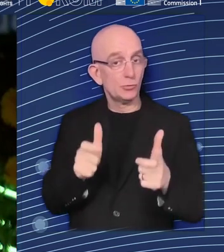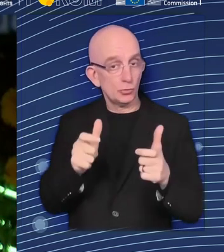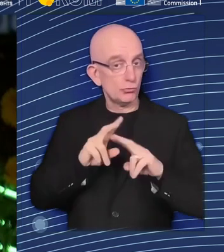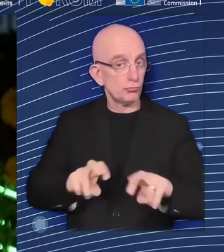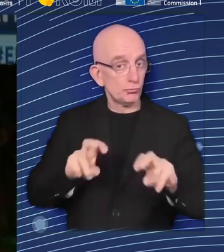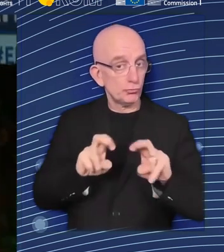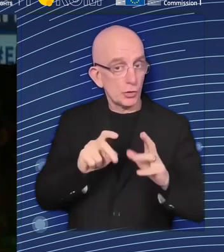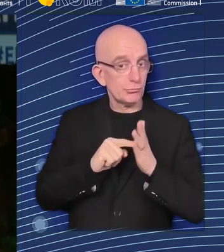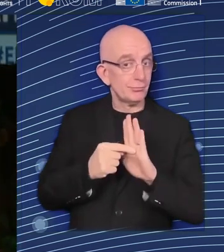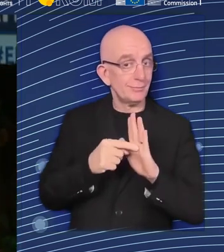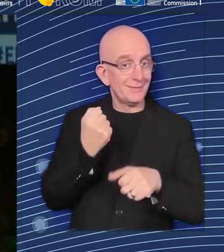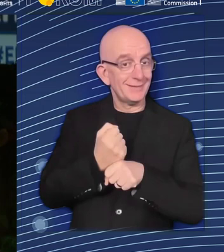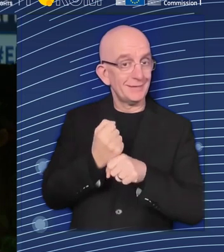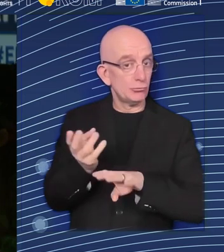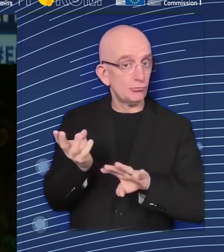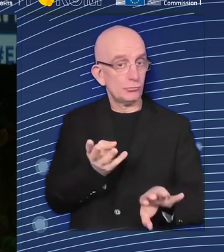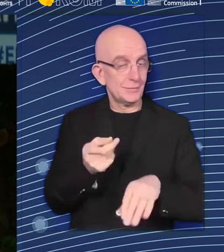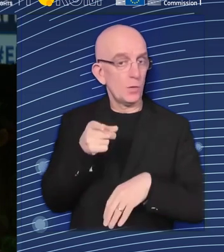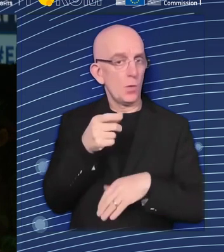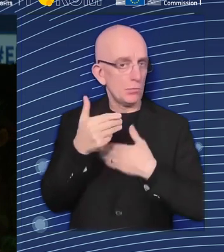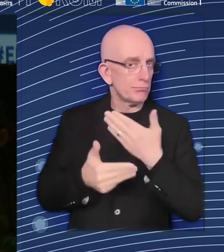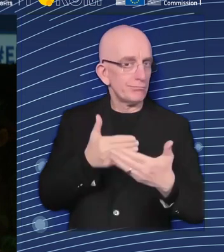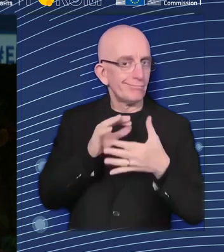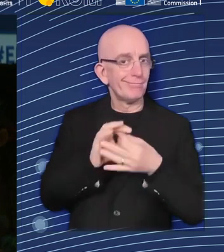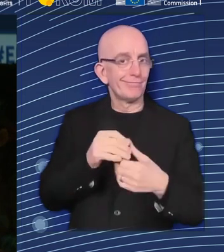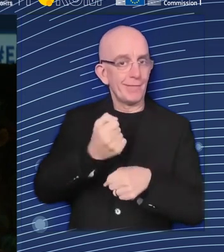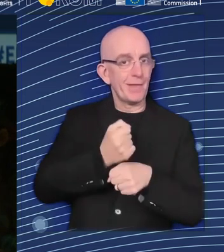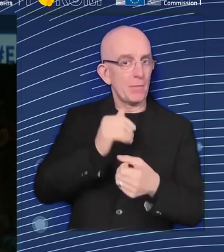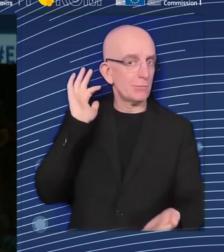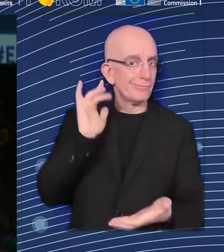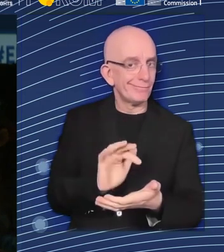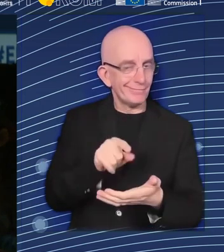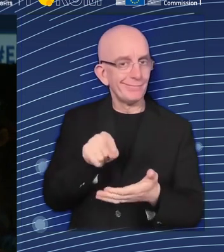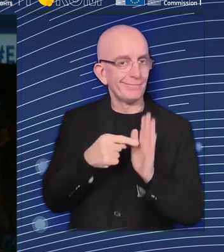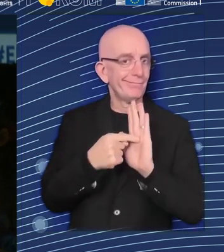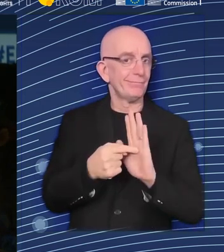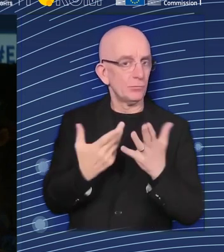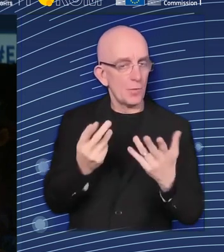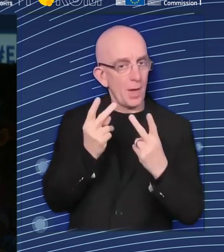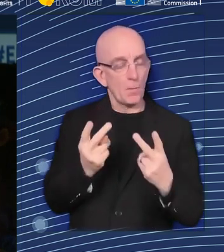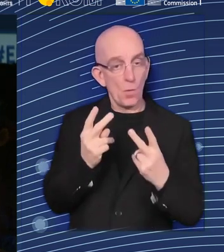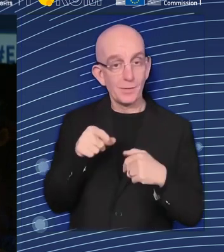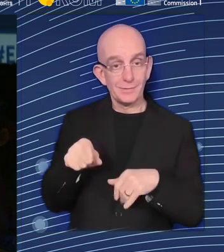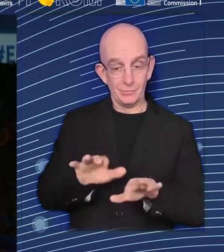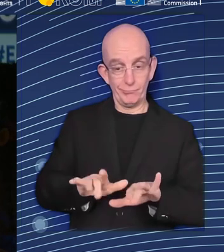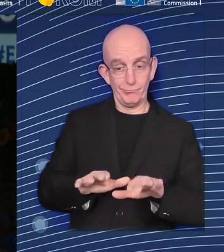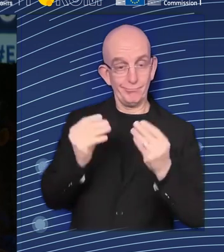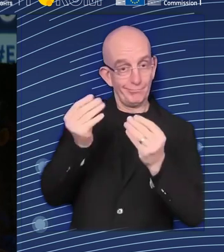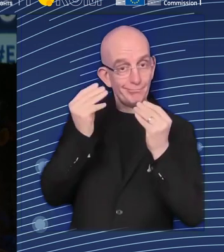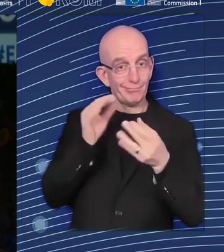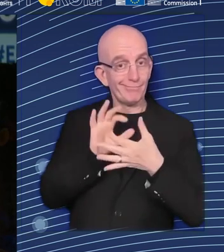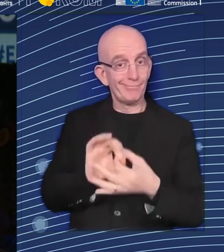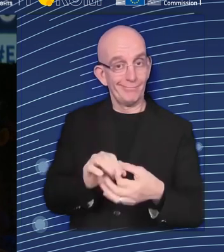intelligence. The session on workplace discrimination with artificial intelligence stressed the need for safeguards, such as the